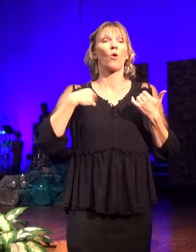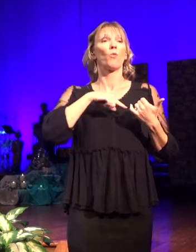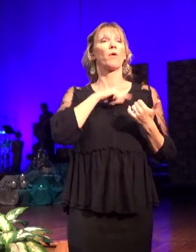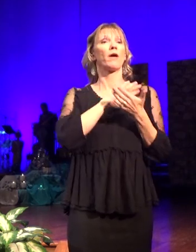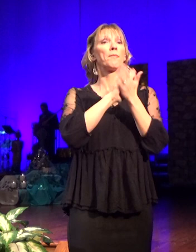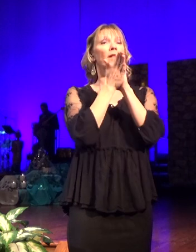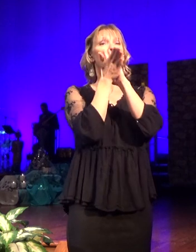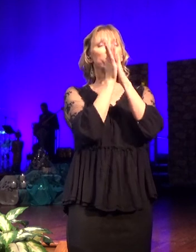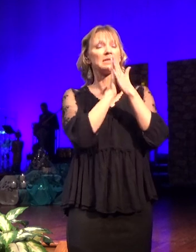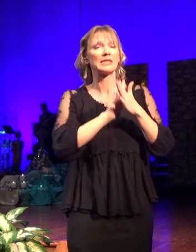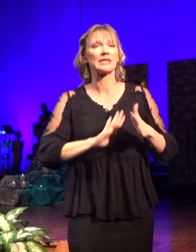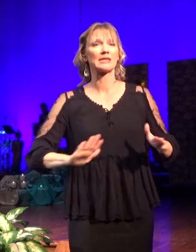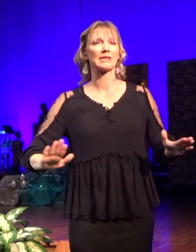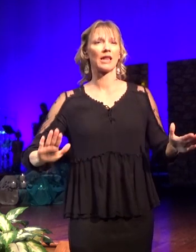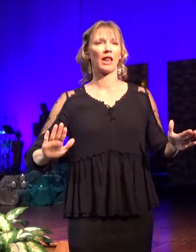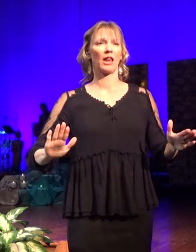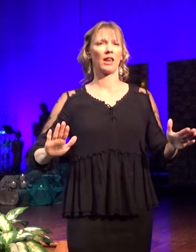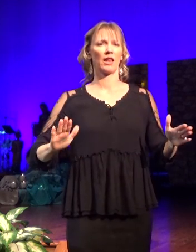in this moment.